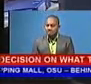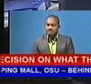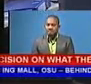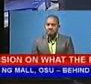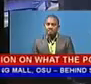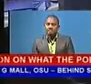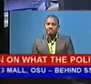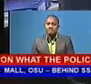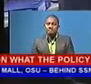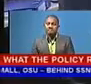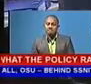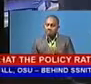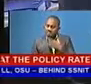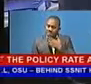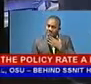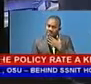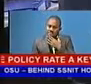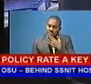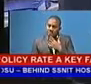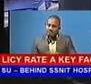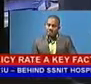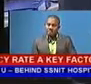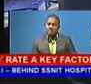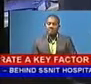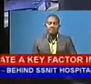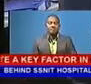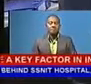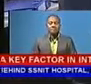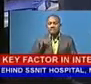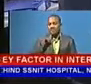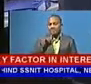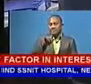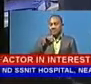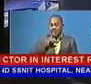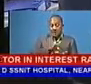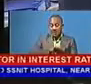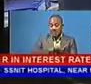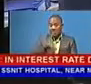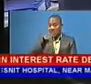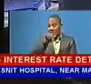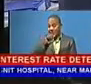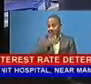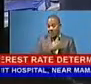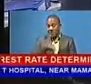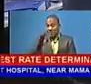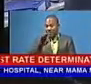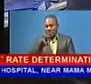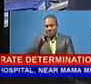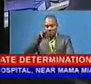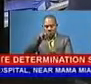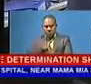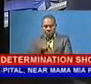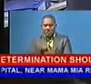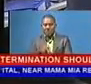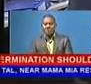Yes. My lord, exhibits A and B were the ones tendered. A was